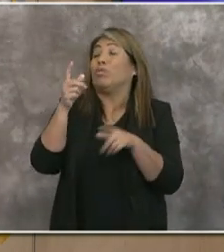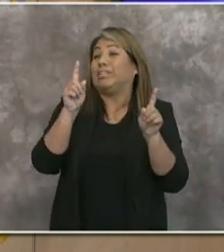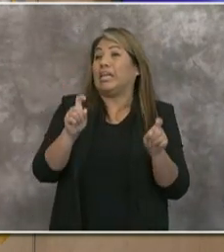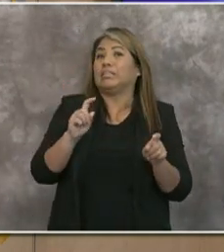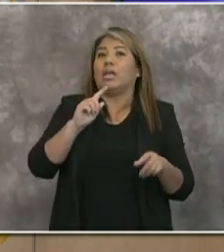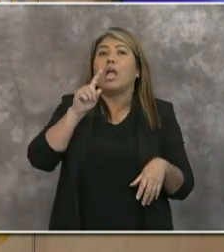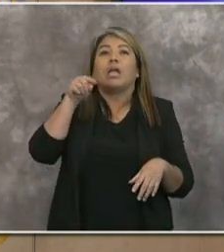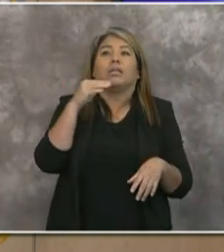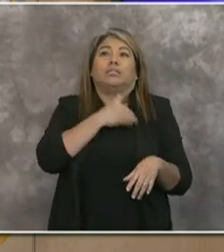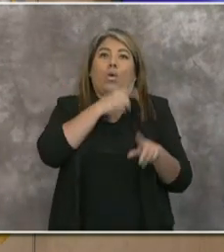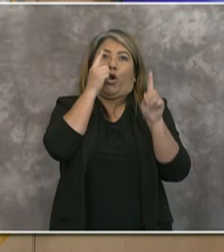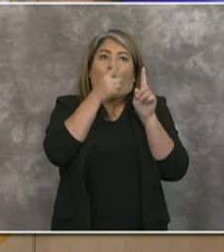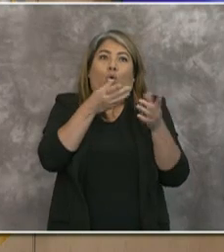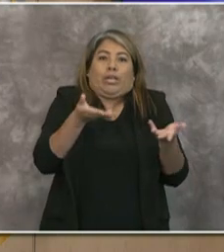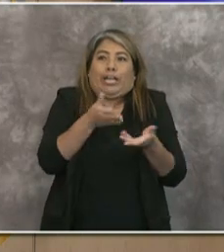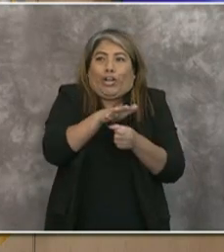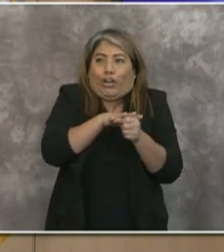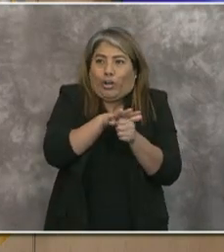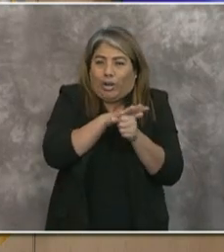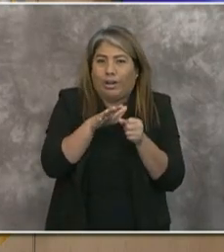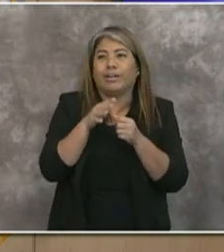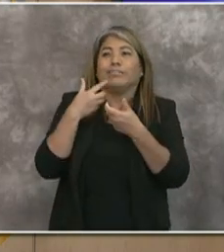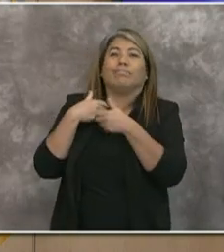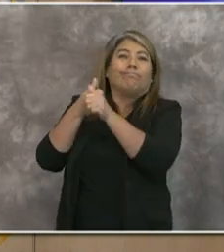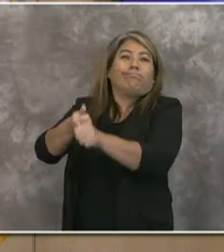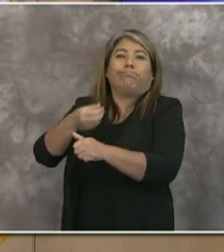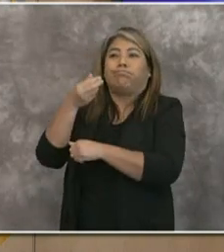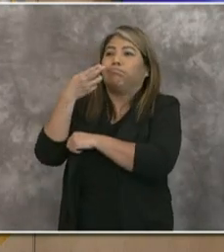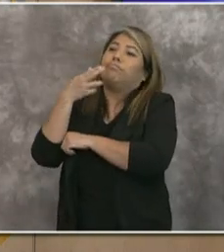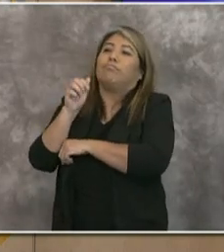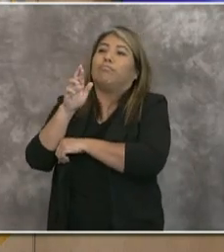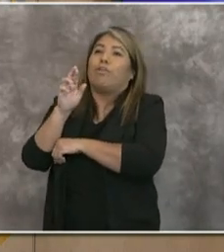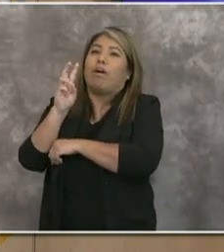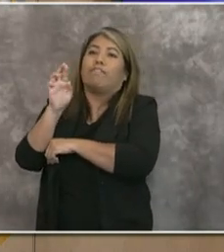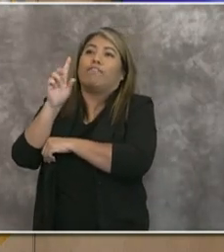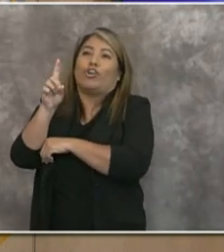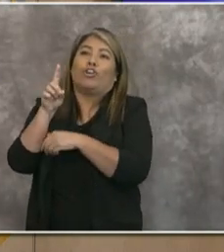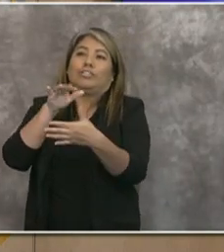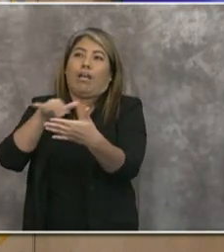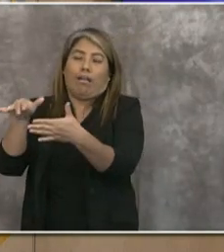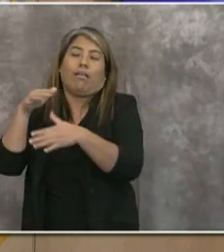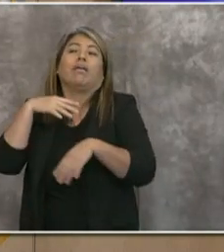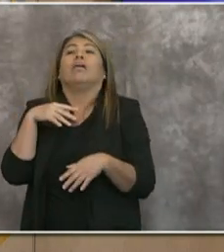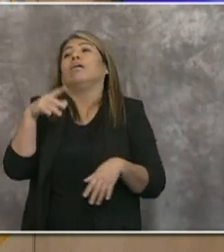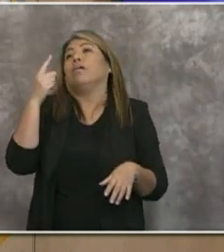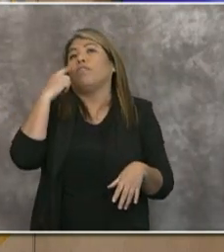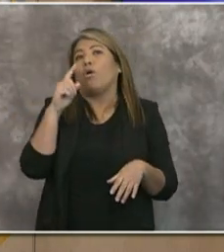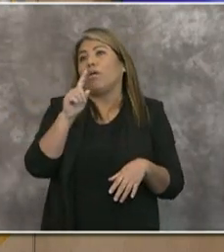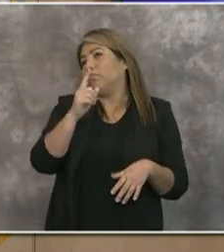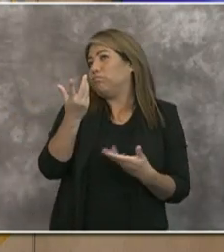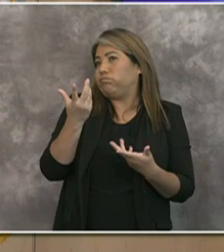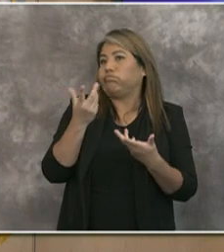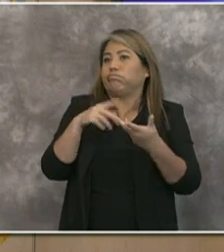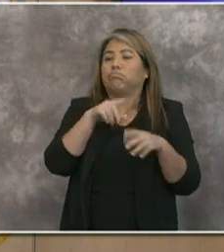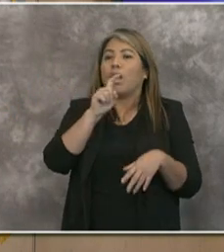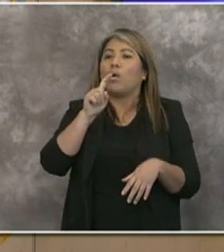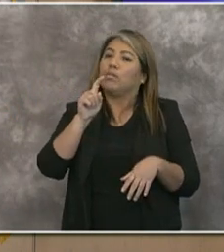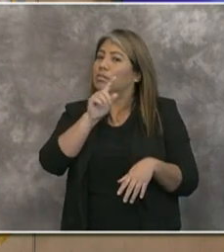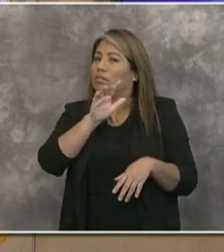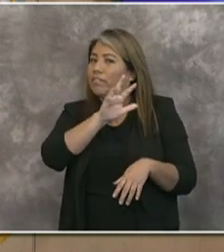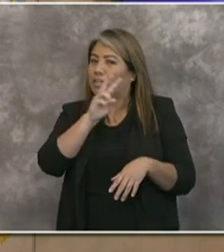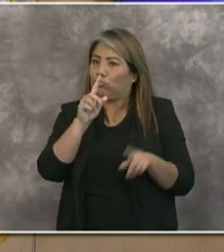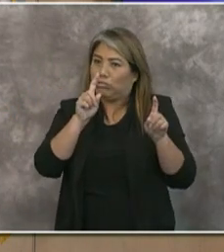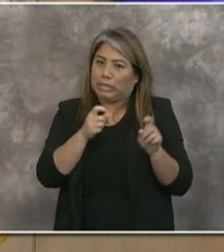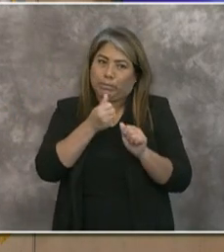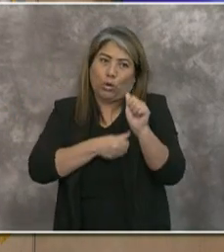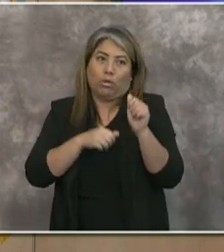regional goal. That's based on the Harvard study and some other things that have come out, around 152 tests per 100,000 residents. And we would like